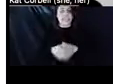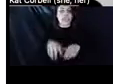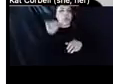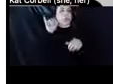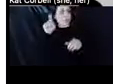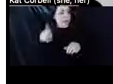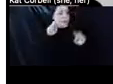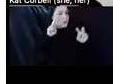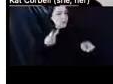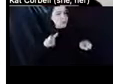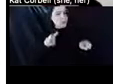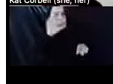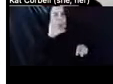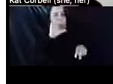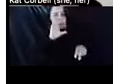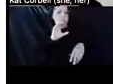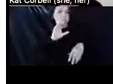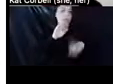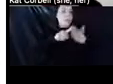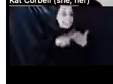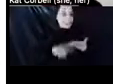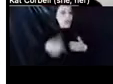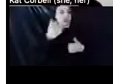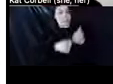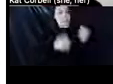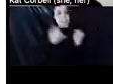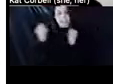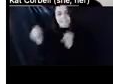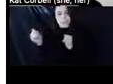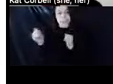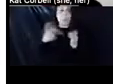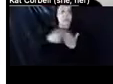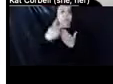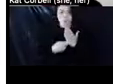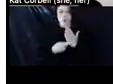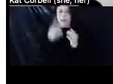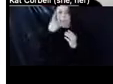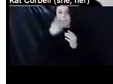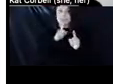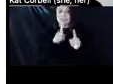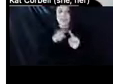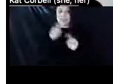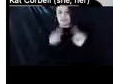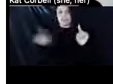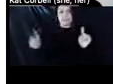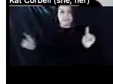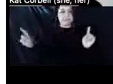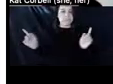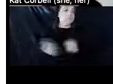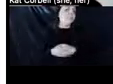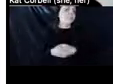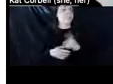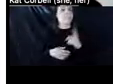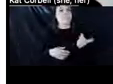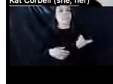vary in that case, uh, acknowledgement of reality, even when supportive housing tents are recognized as tenants